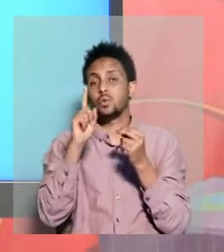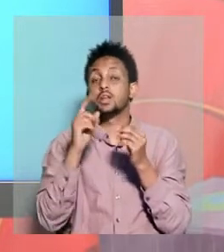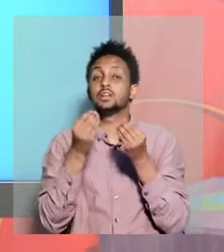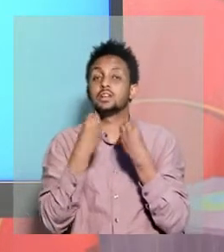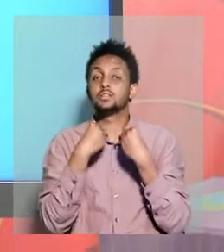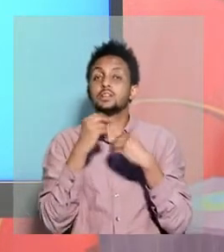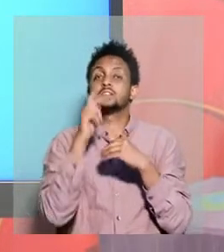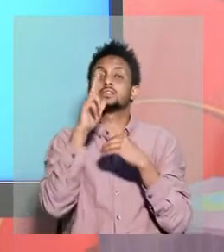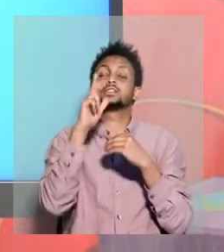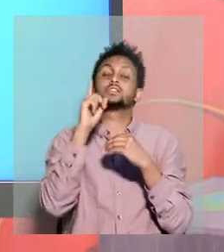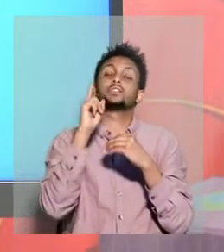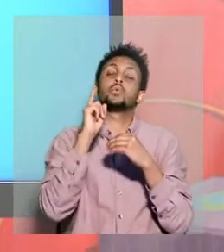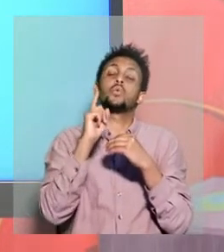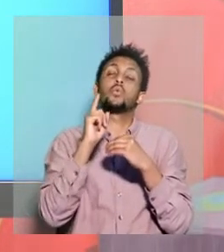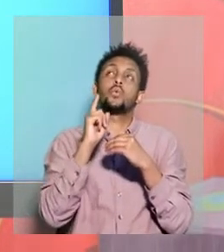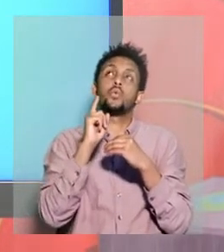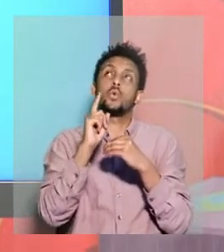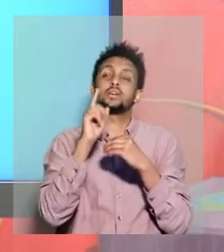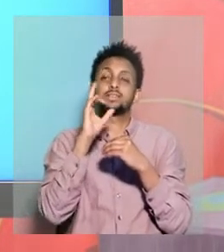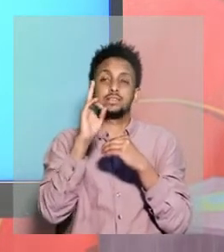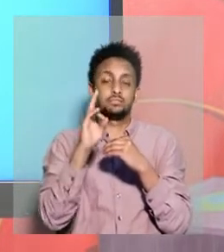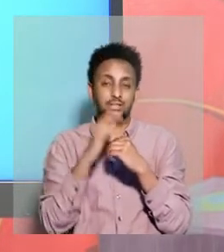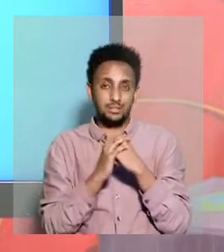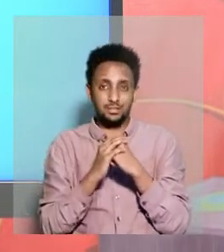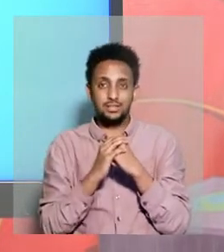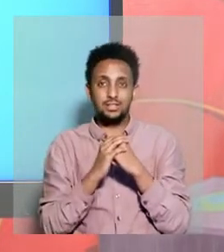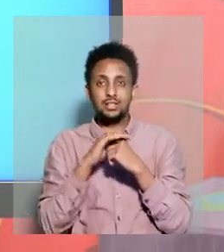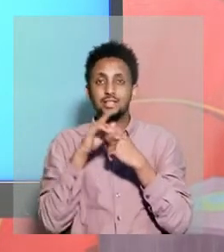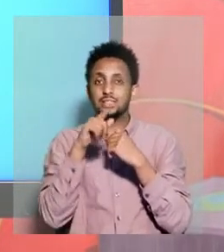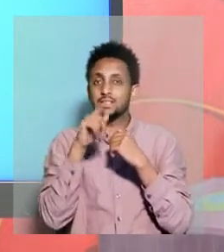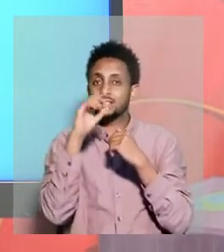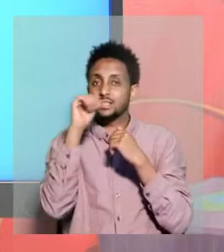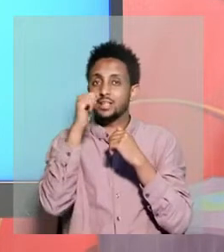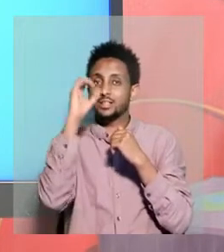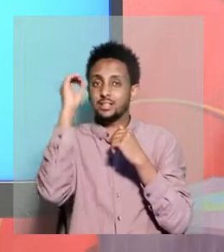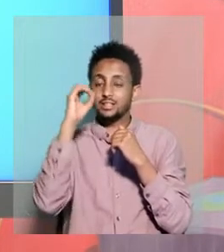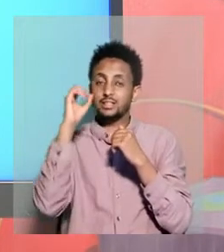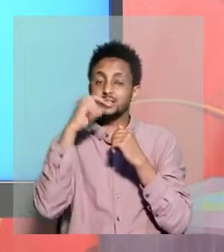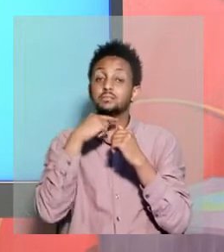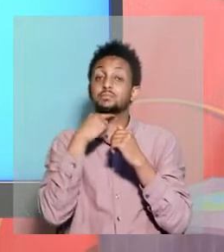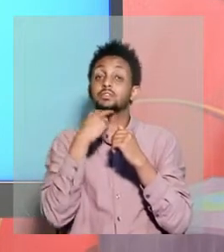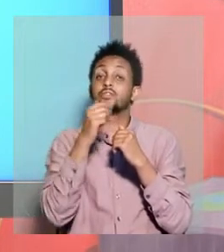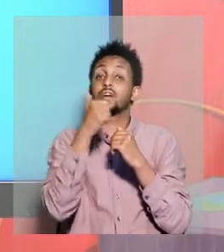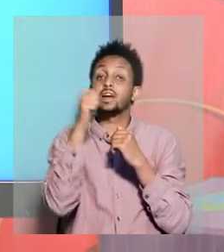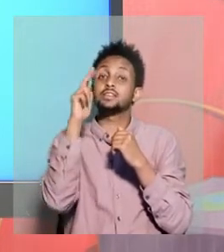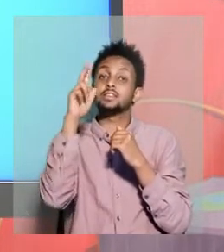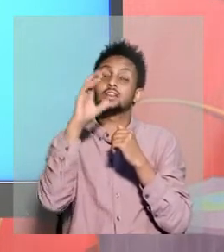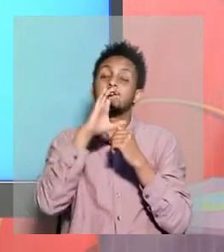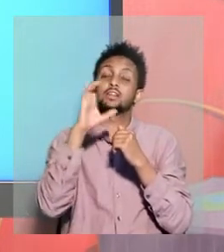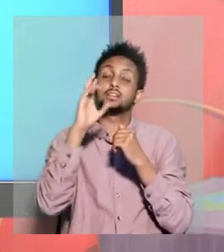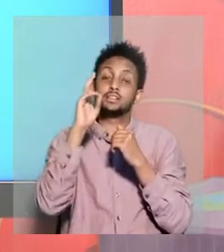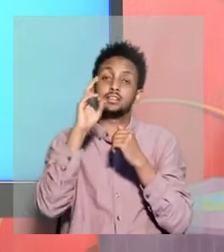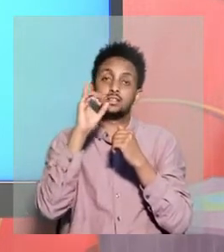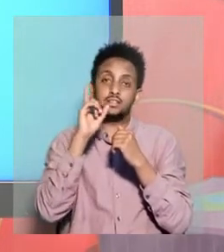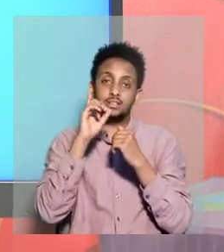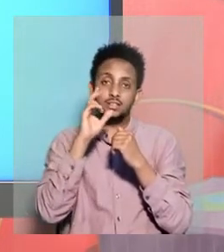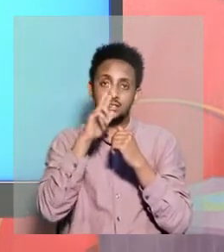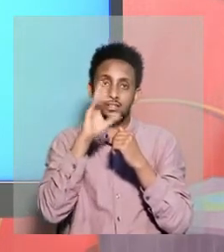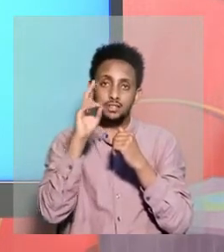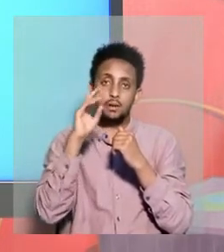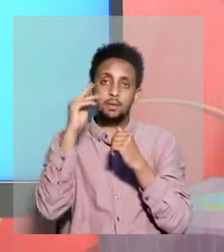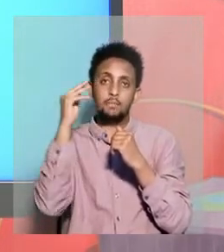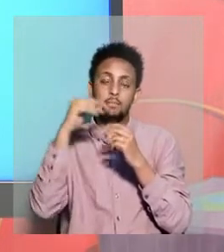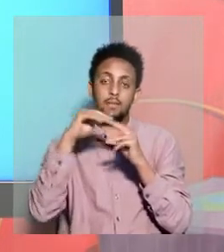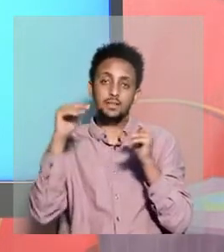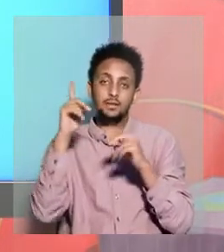us 337. So at 10 degrees Celsius, the speed of sound in air is 337 meter